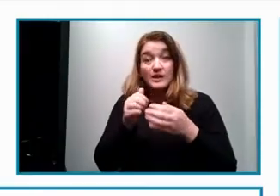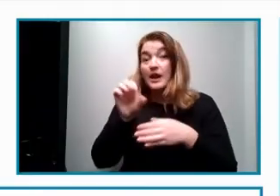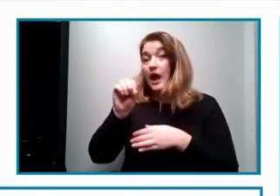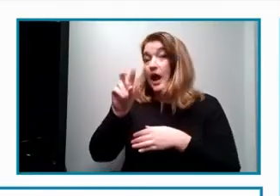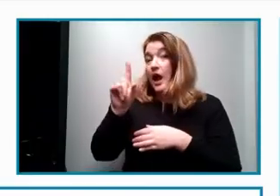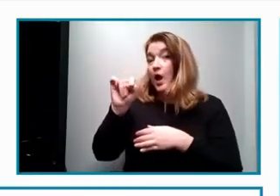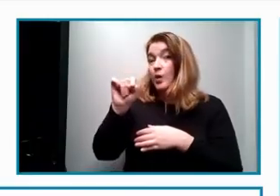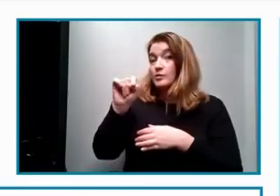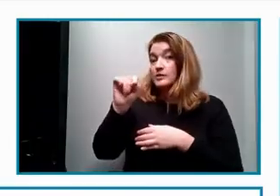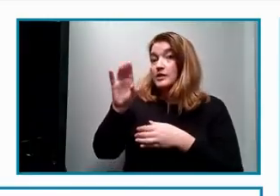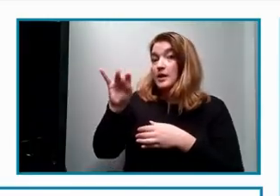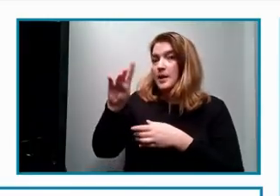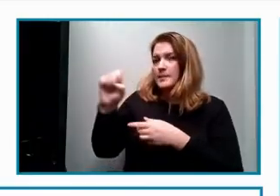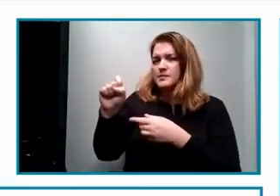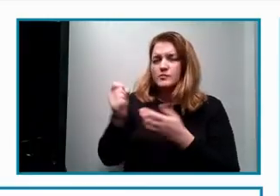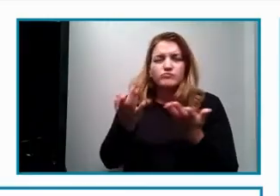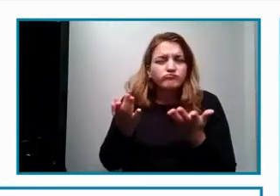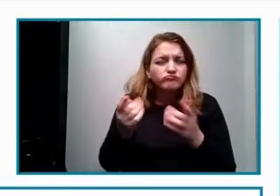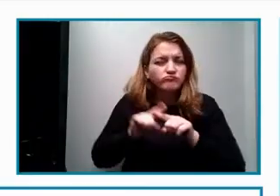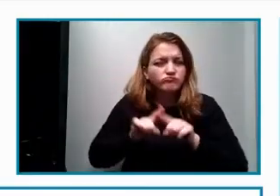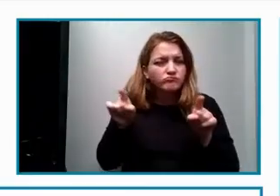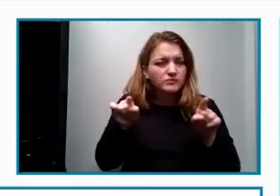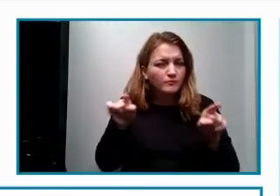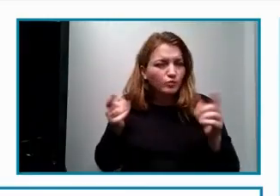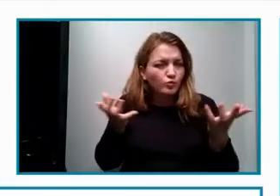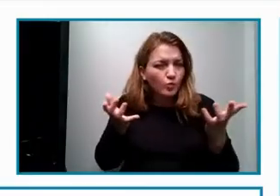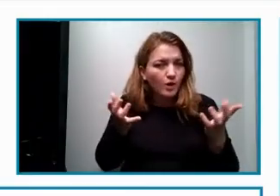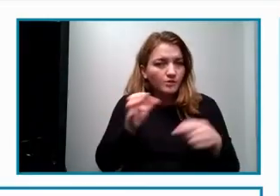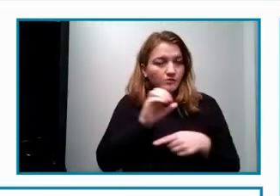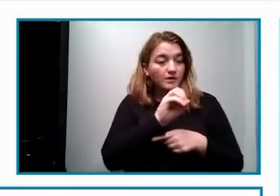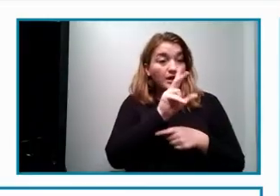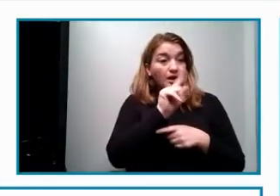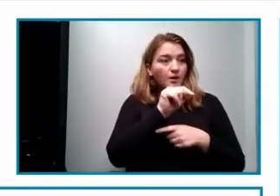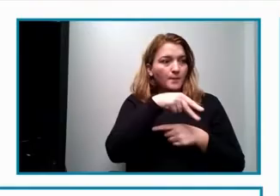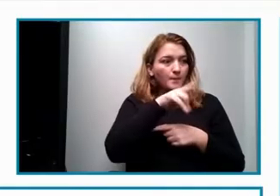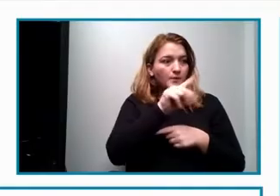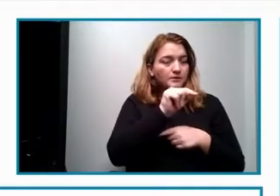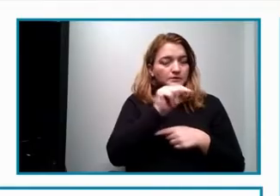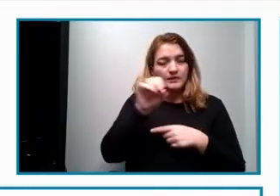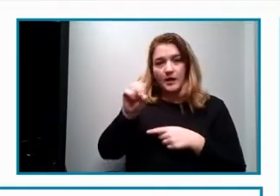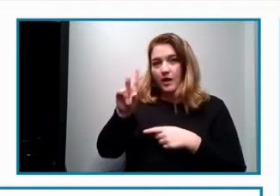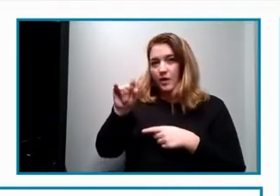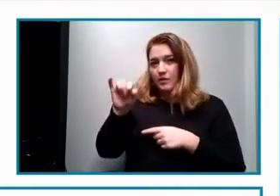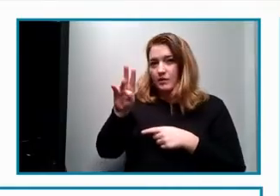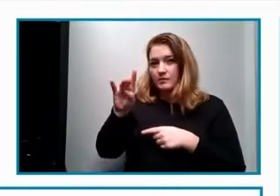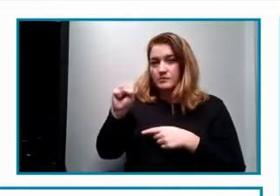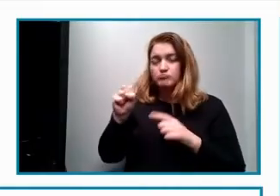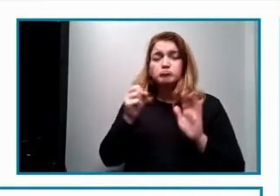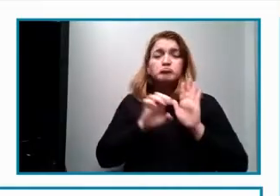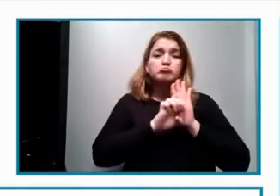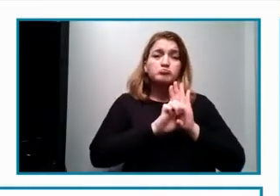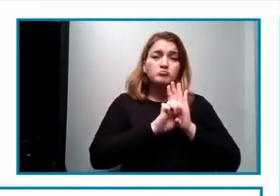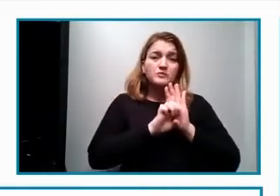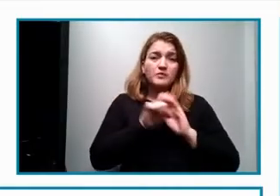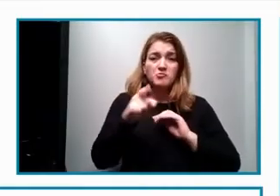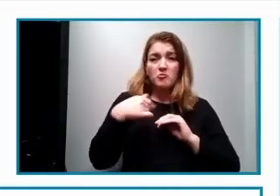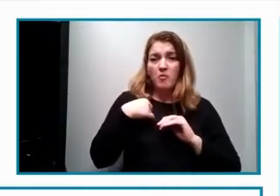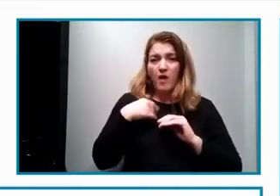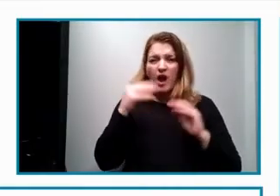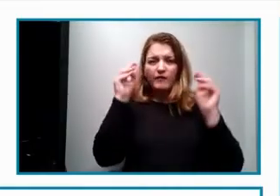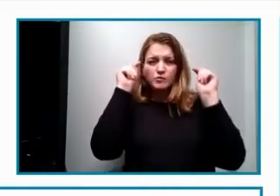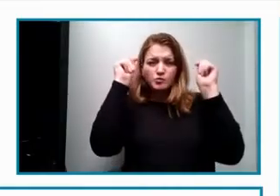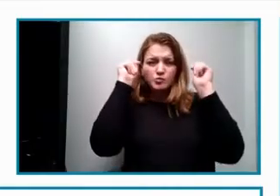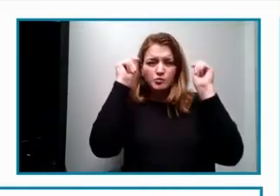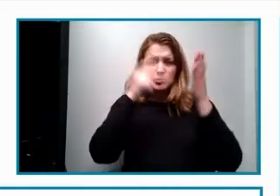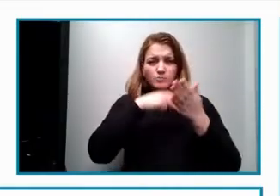example. Let's say you have a math tutoring program for 7th graders, and your program has tutored 80 students this